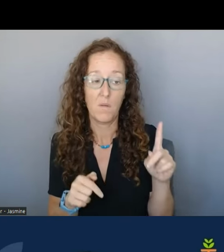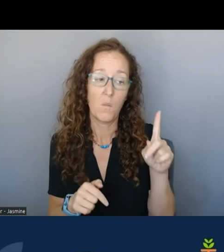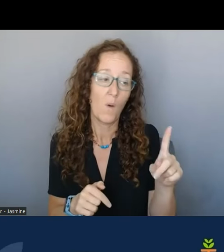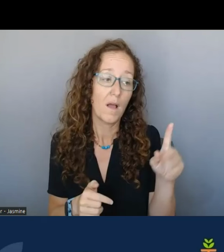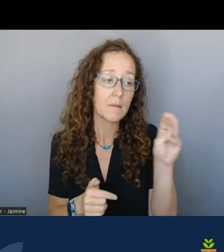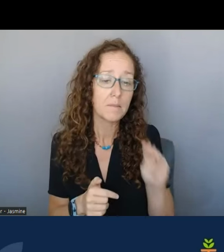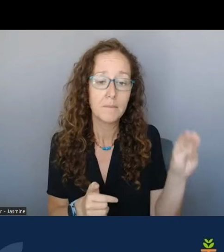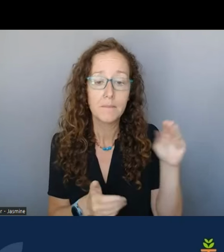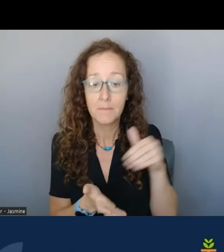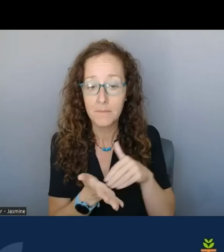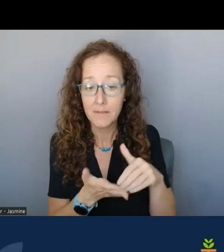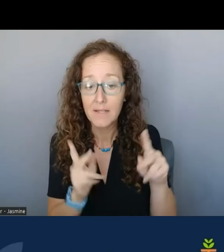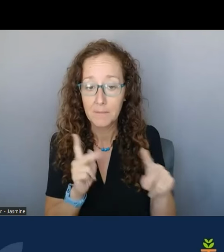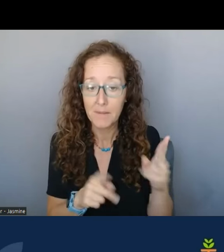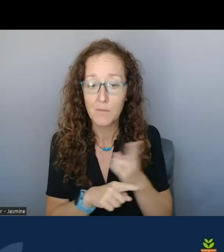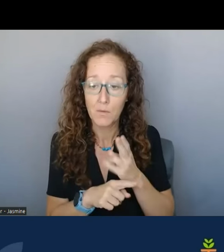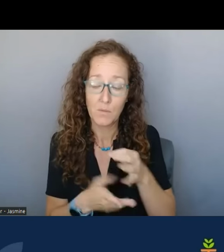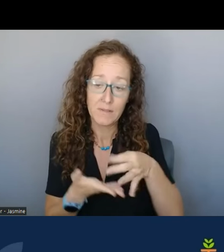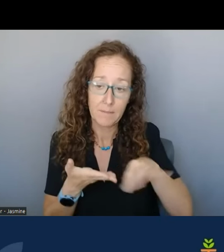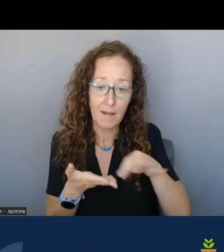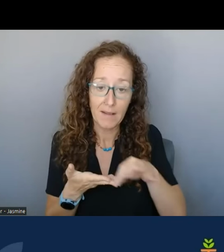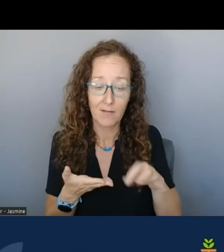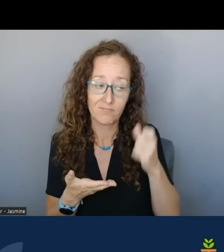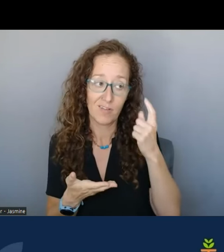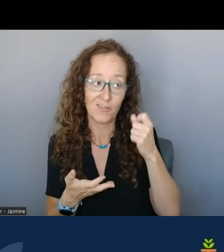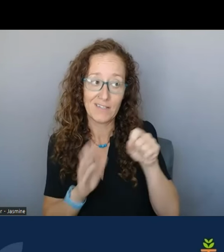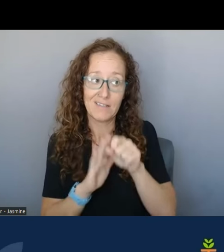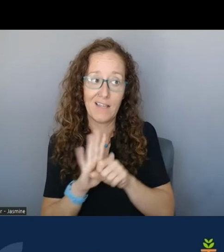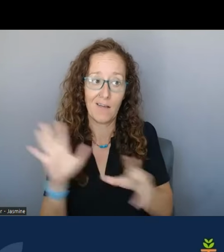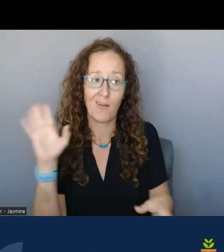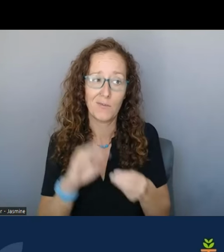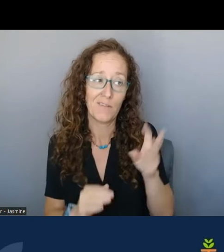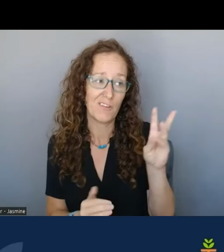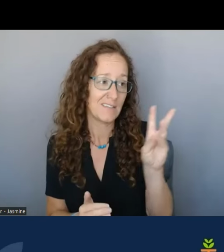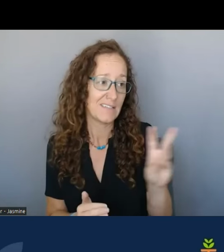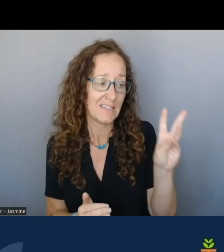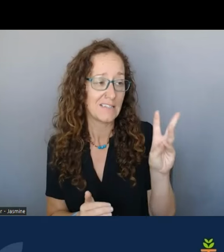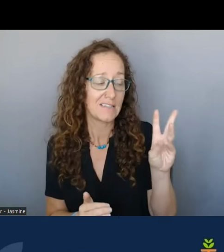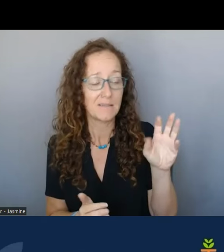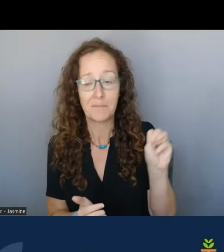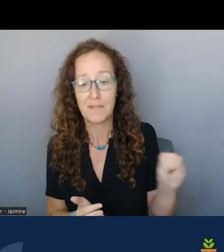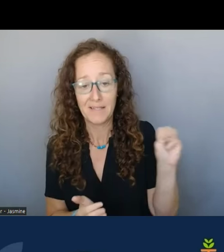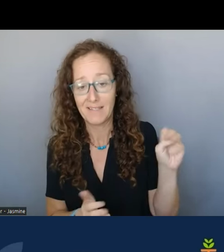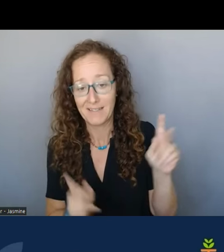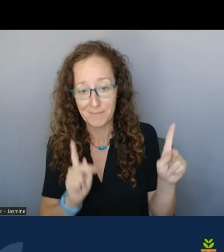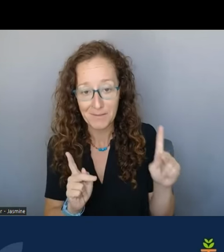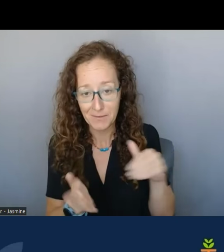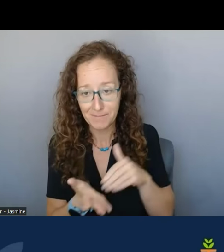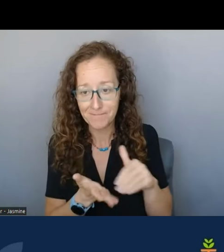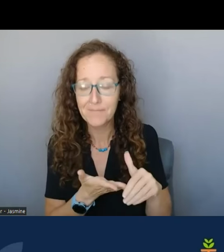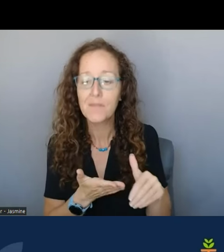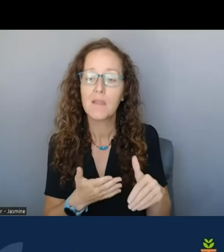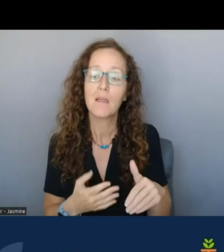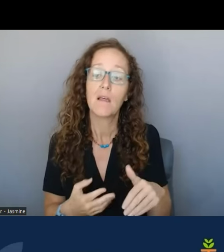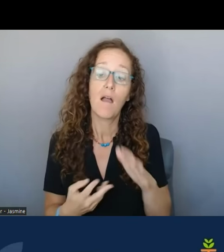6 million. And there are really basically two overall options or paths, if you will, that